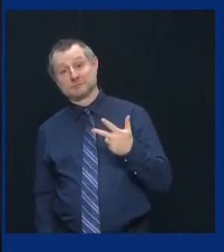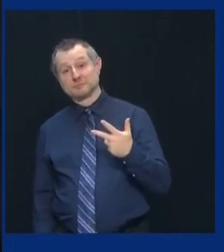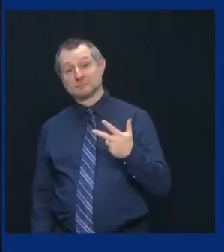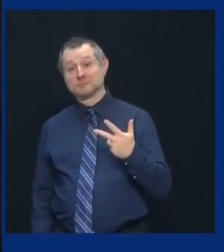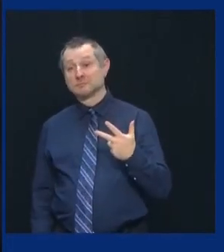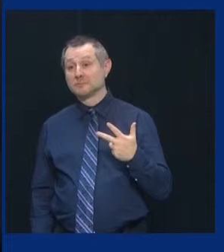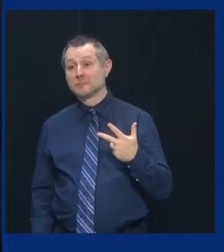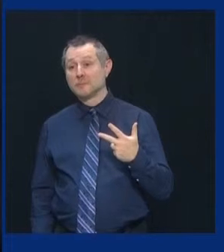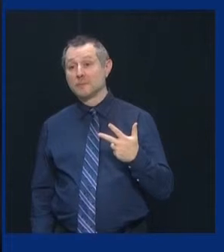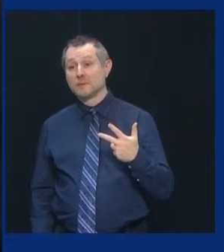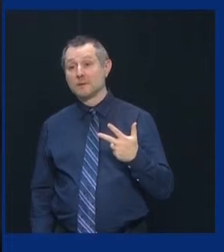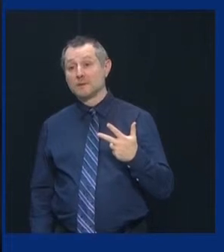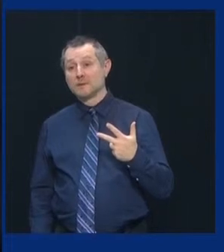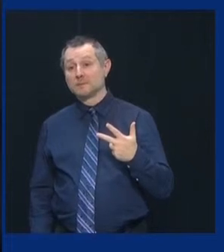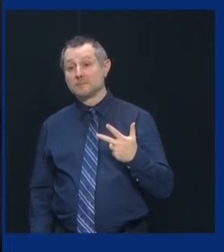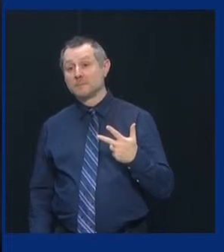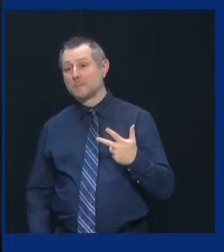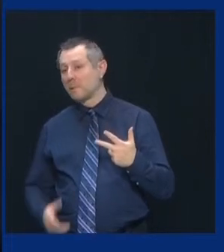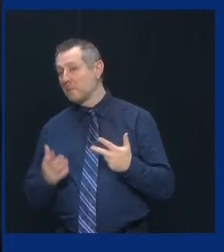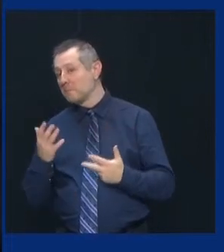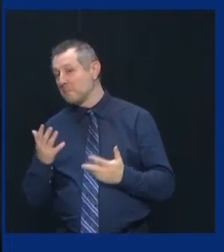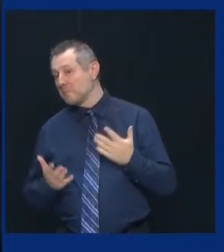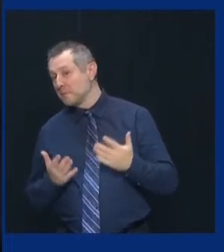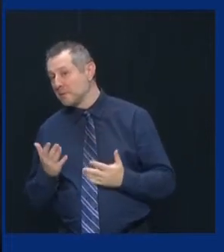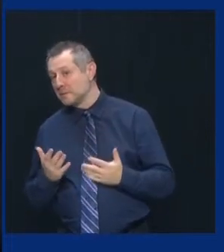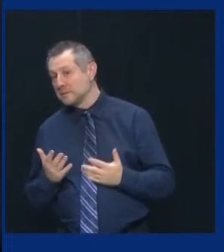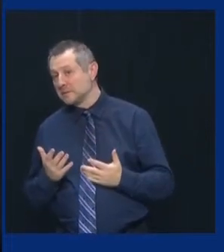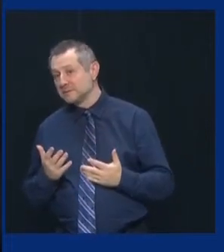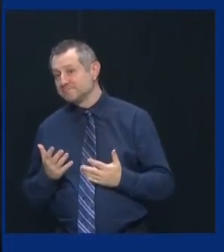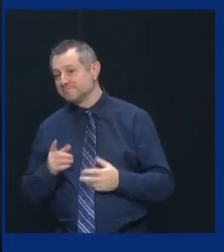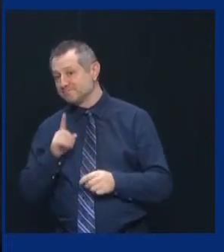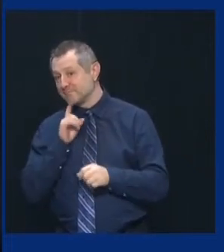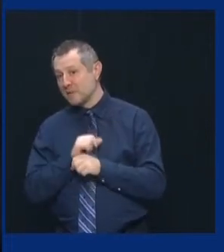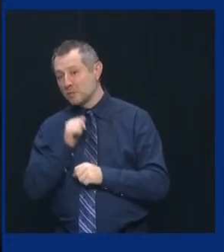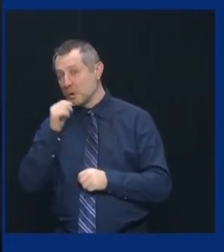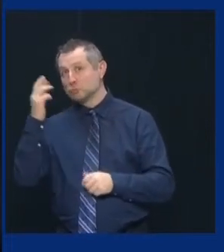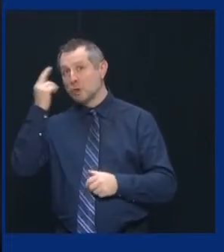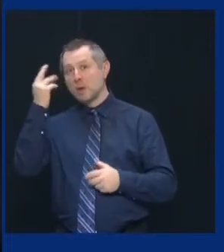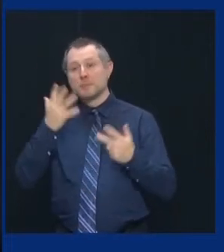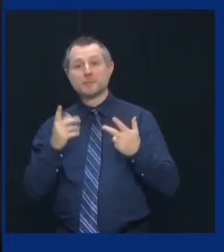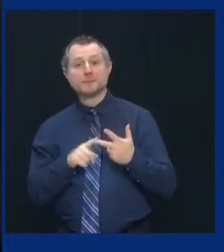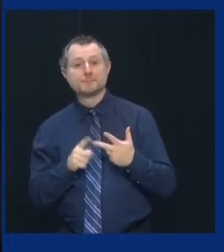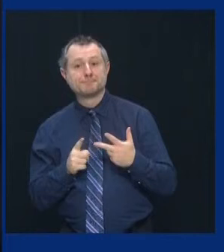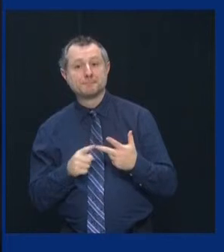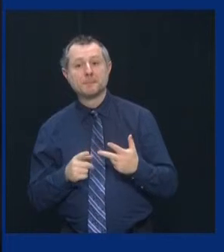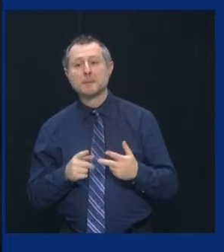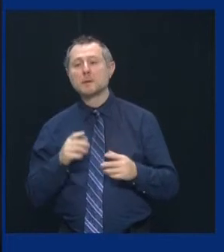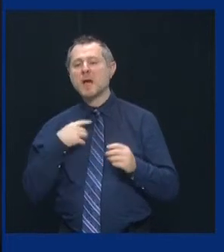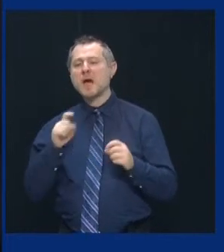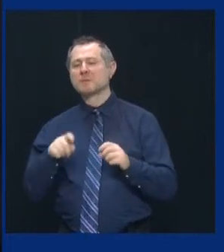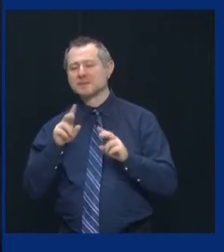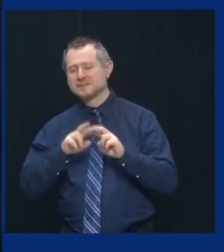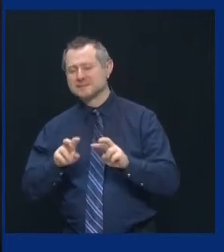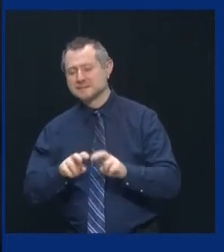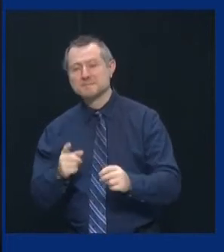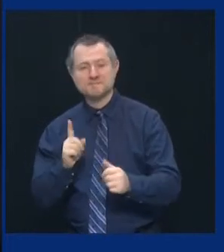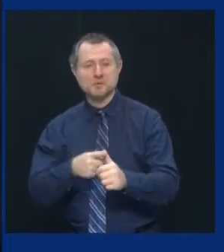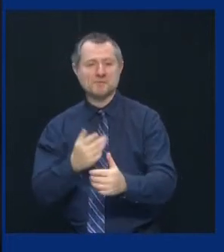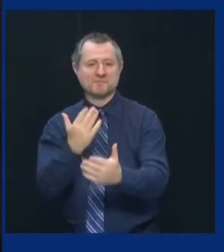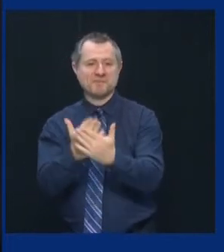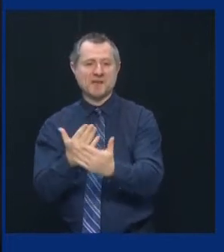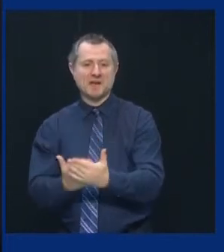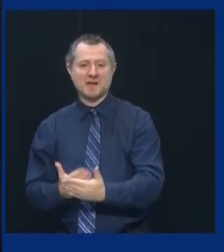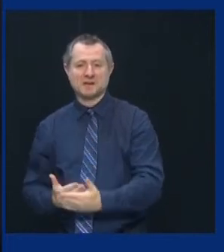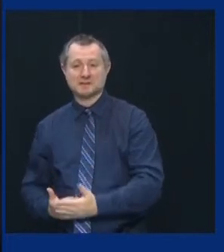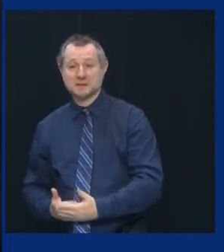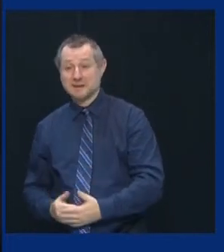Or they could have been defrauded. But these are all questions of fact. So if you received